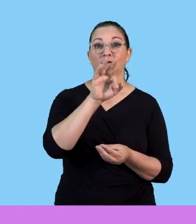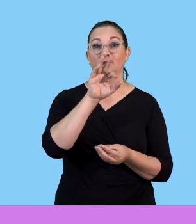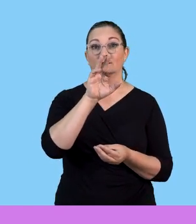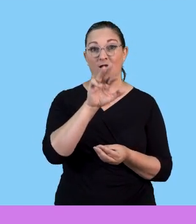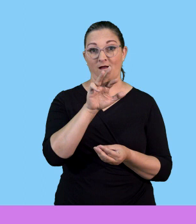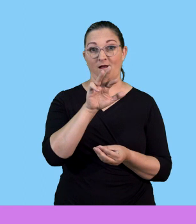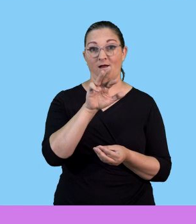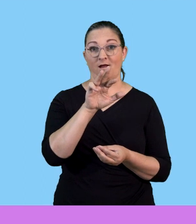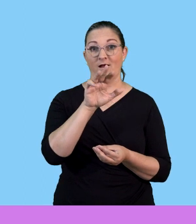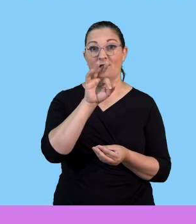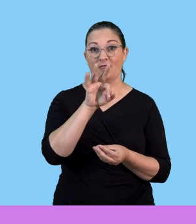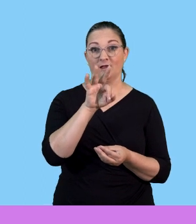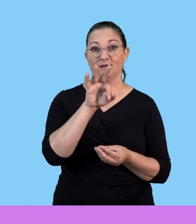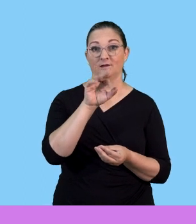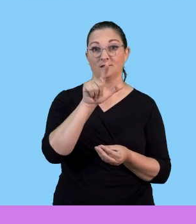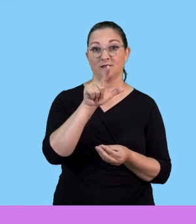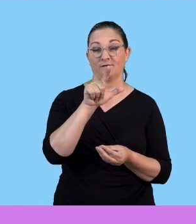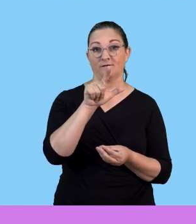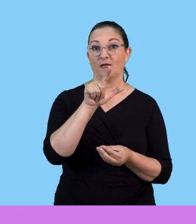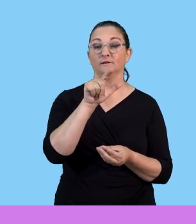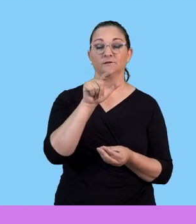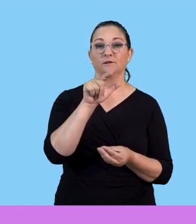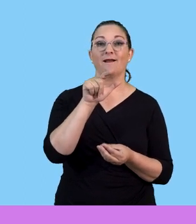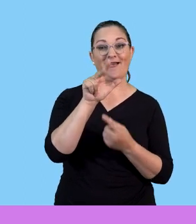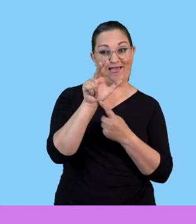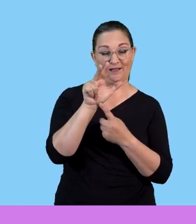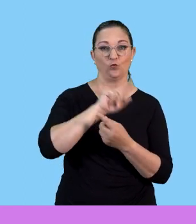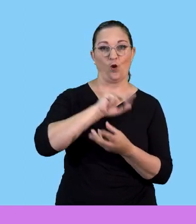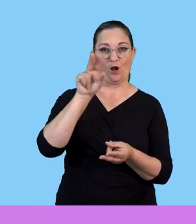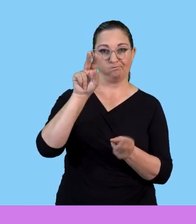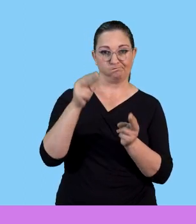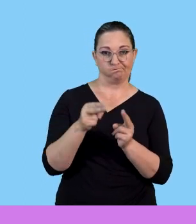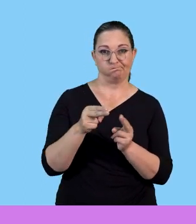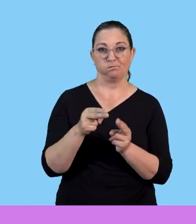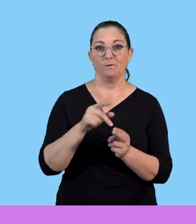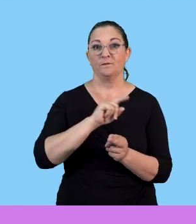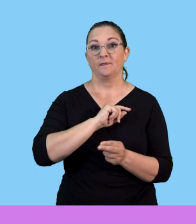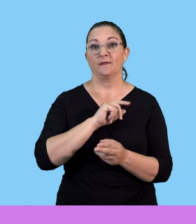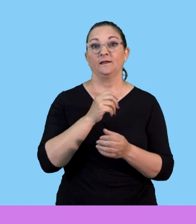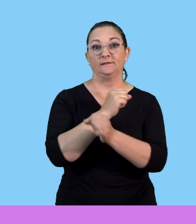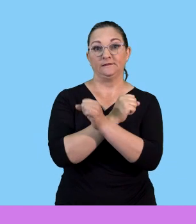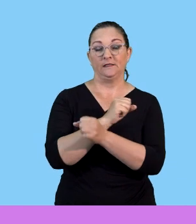38 times my 15%, which is also